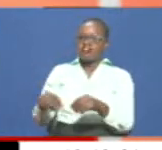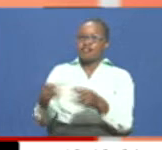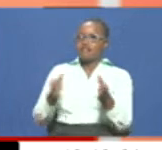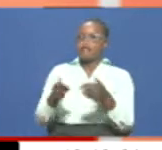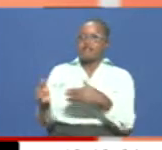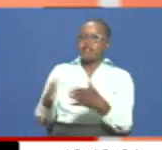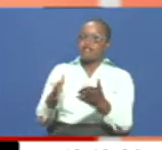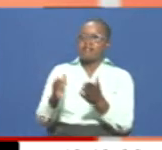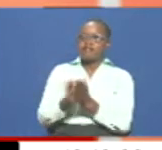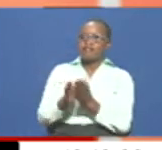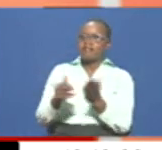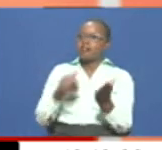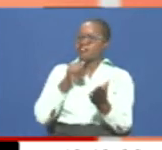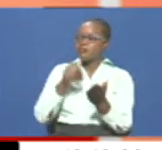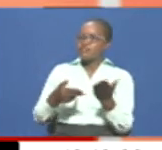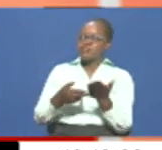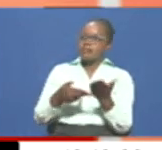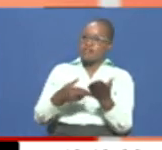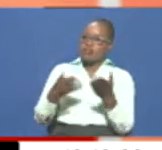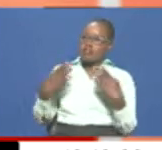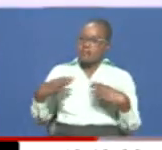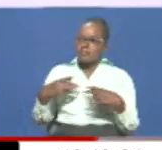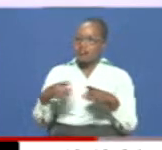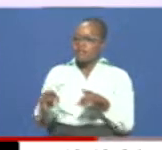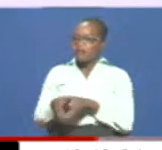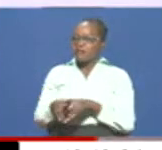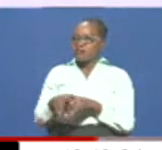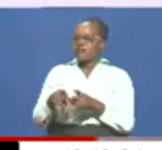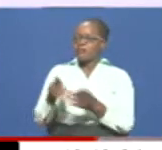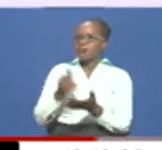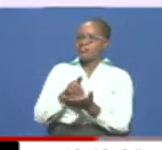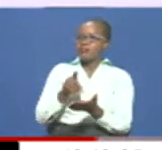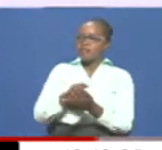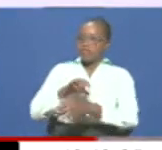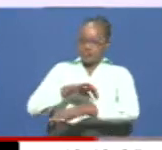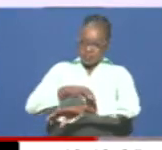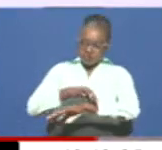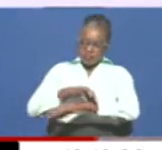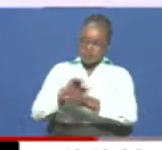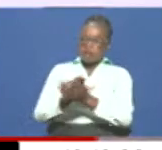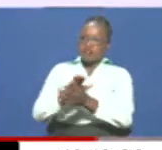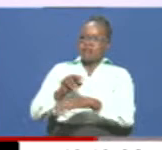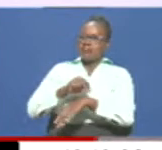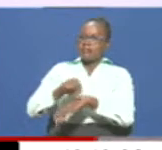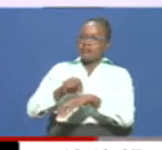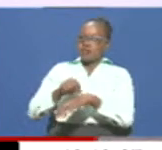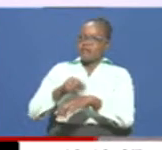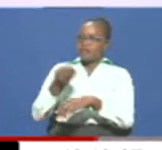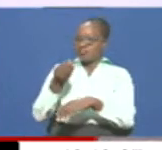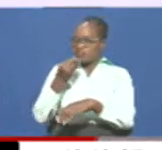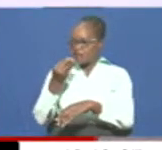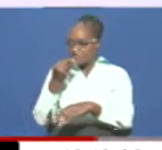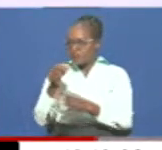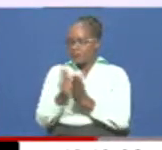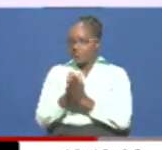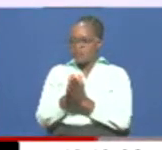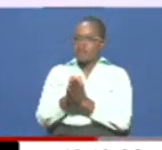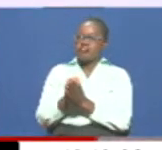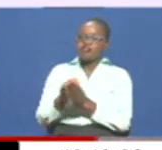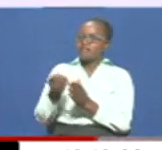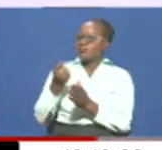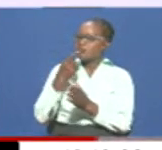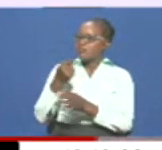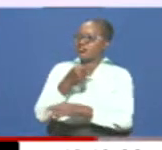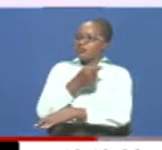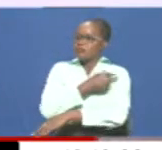to non-technical people like physiotherapists, nutritionists, and medical doctors. A lot of opportunities have come for them